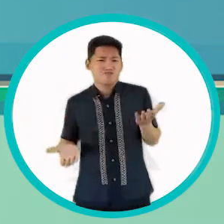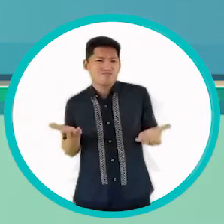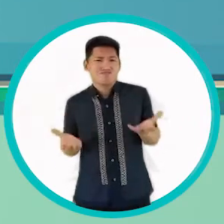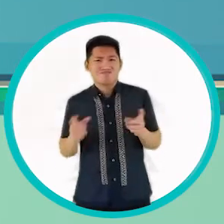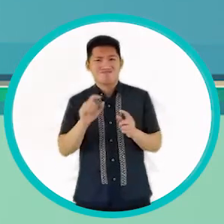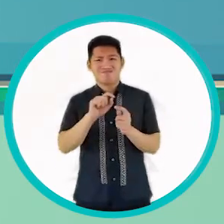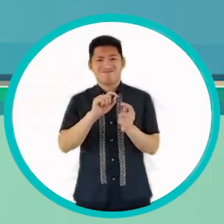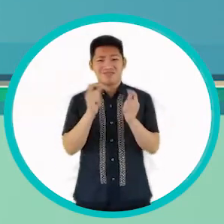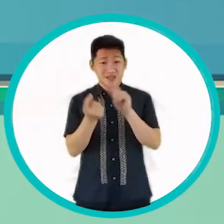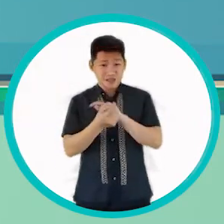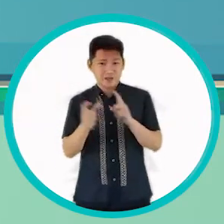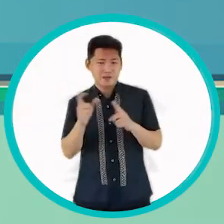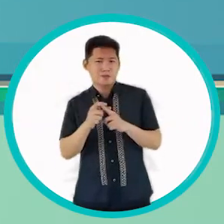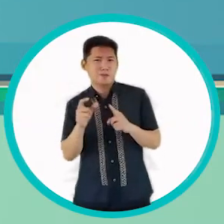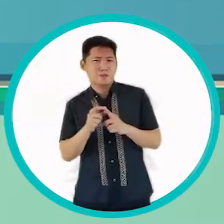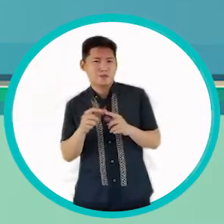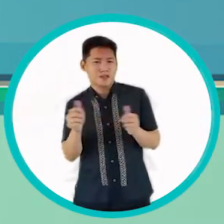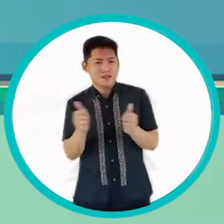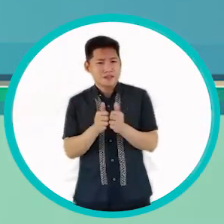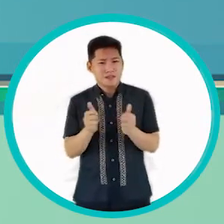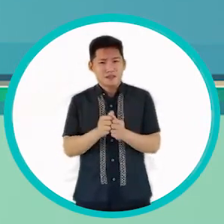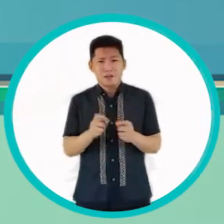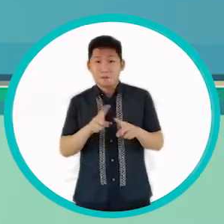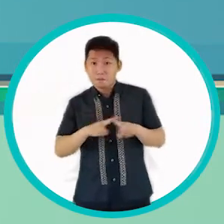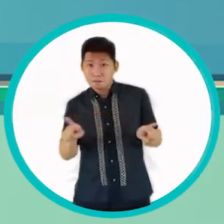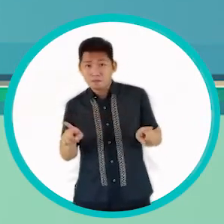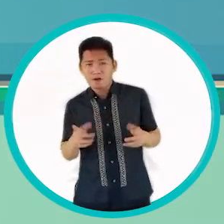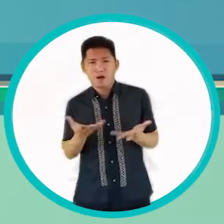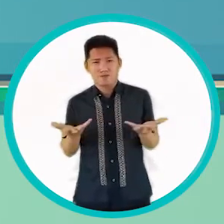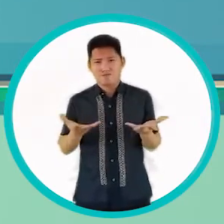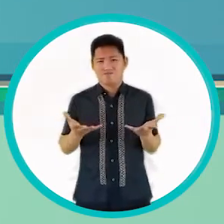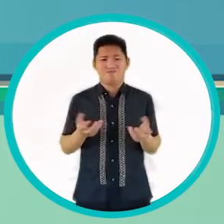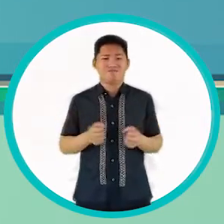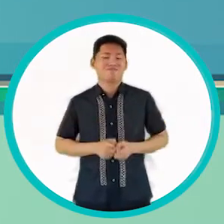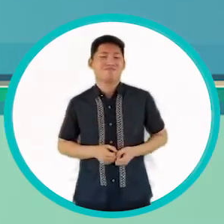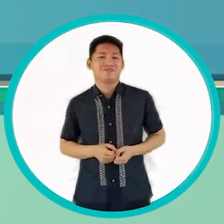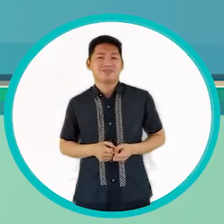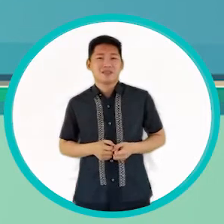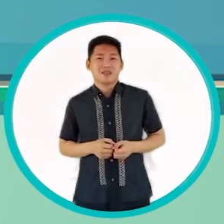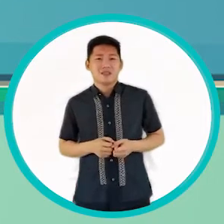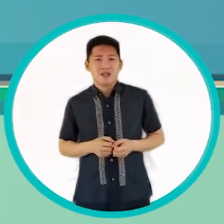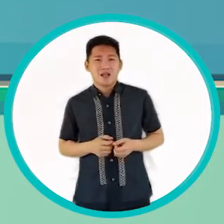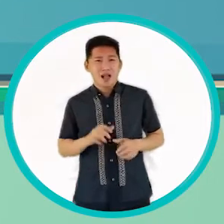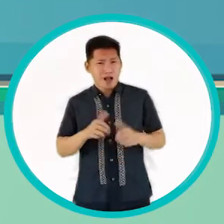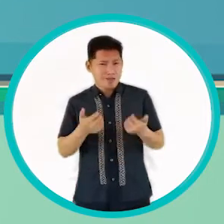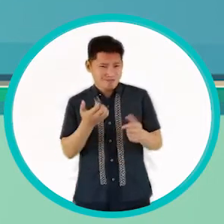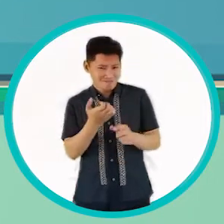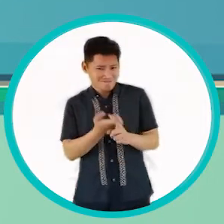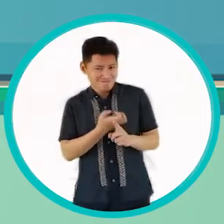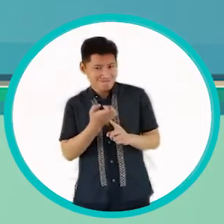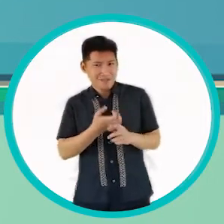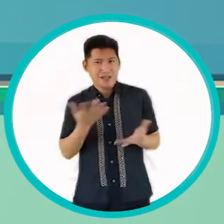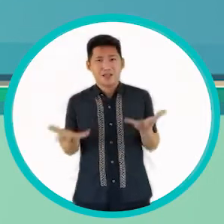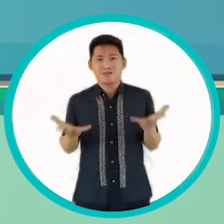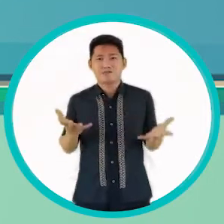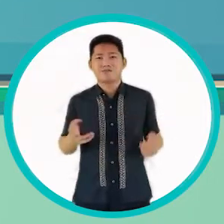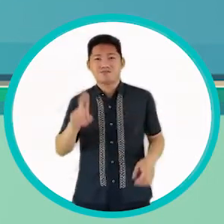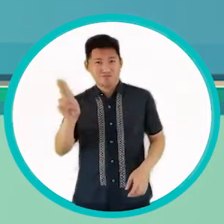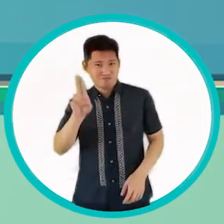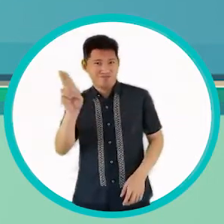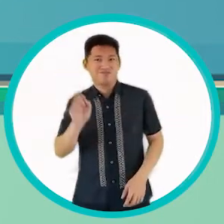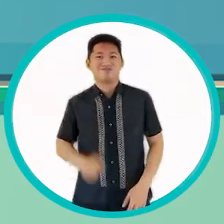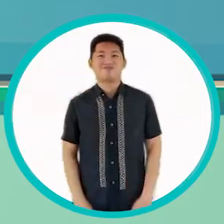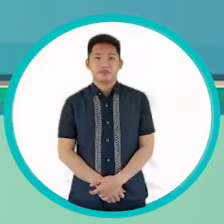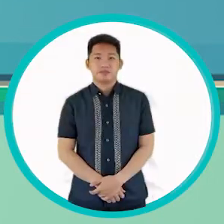establish contrast, transition words such as but, whereas, however, and in contrast will be